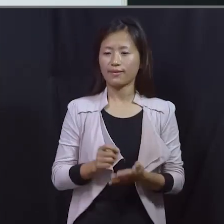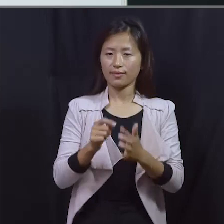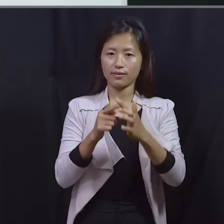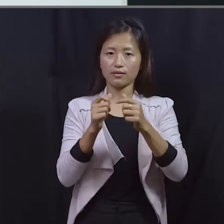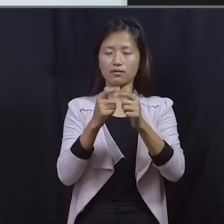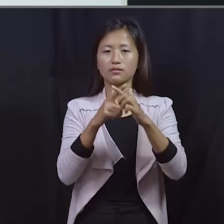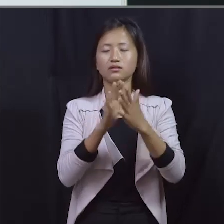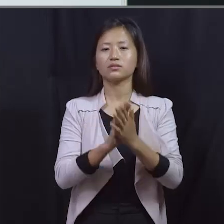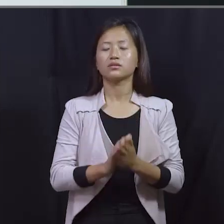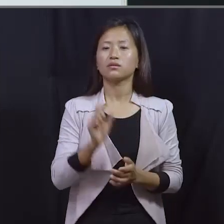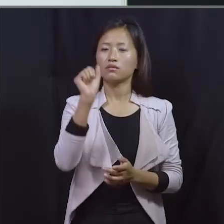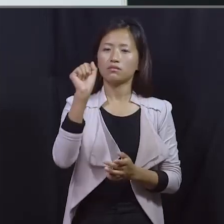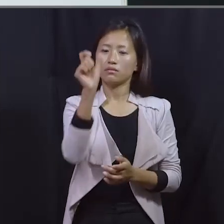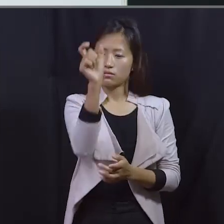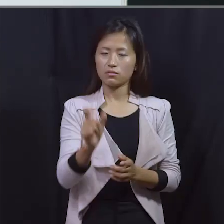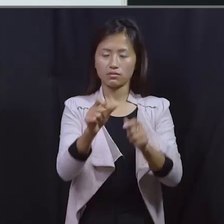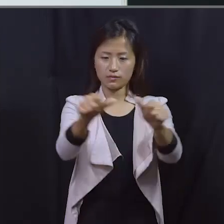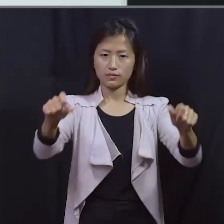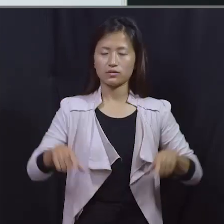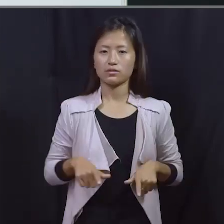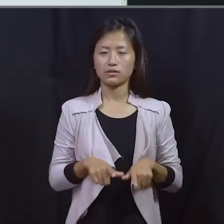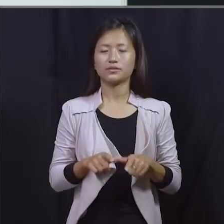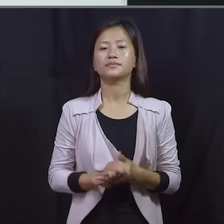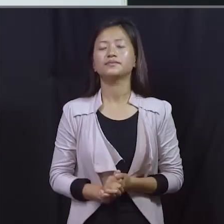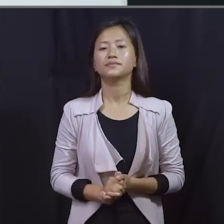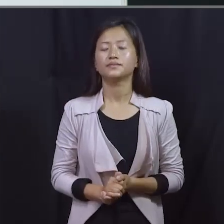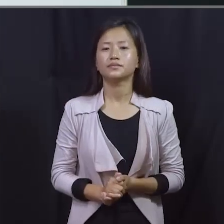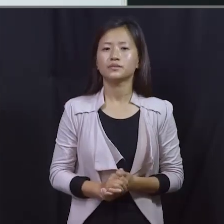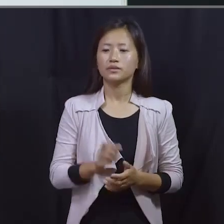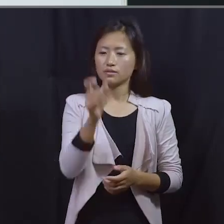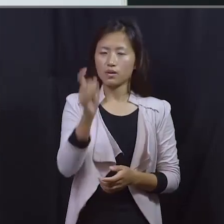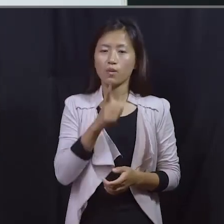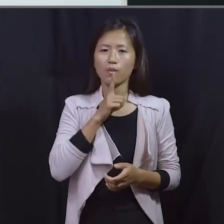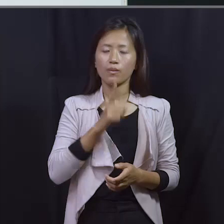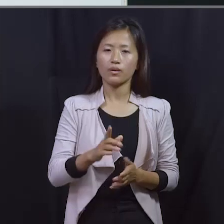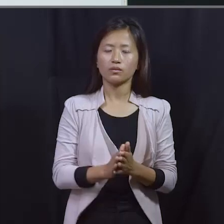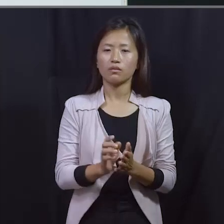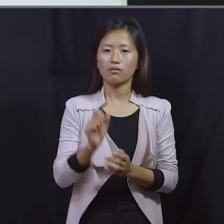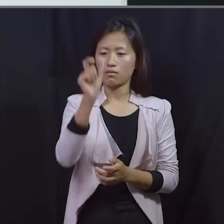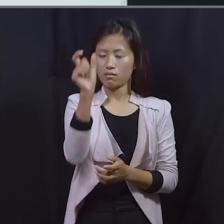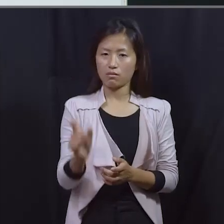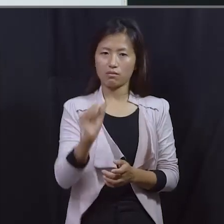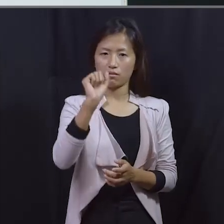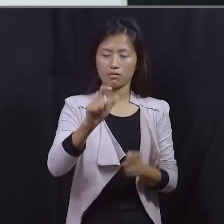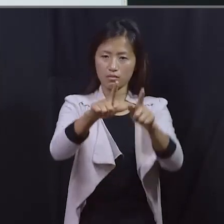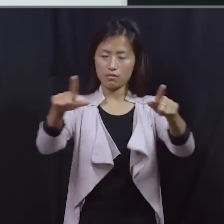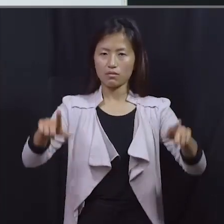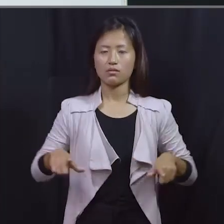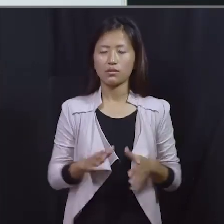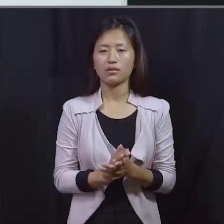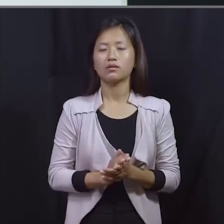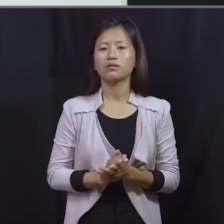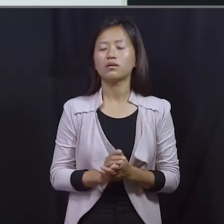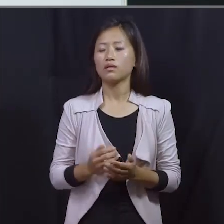peasants were made the owner of the land, in a sense that the real owner they lost the ownership of their own land. But here, under